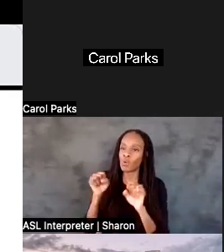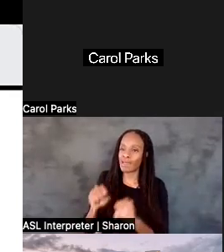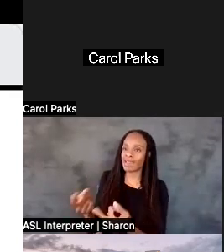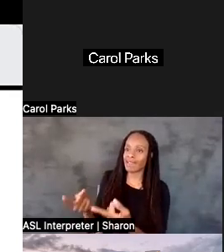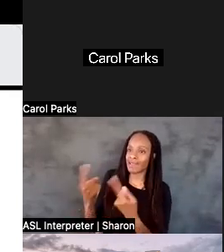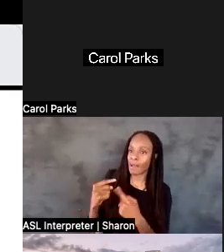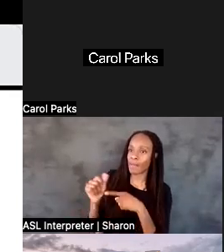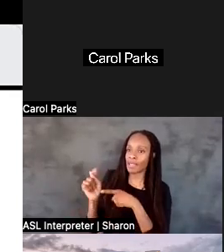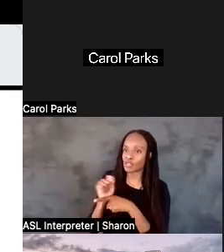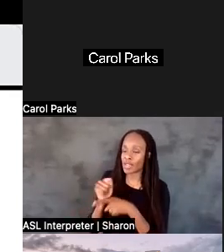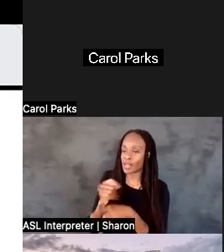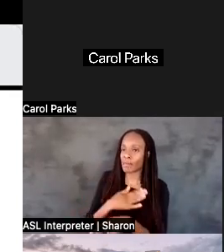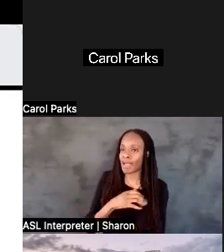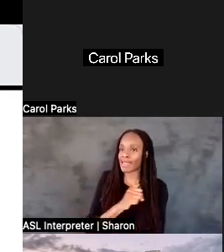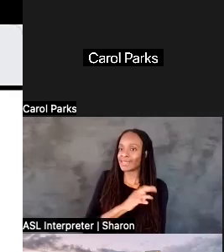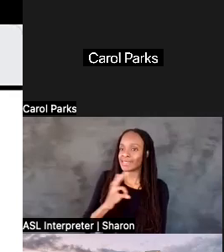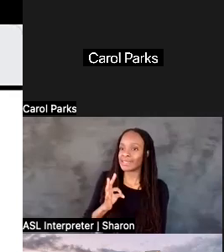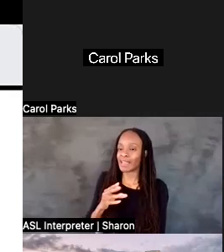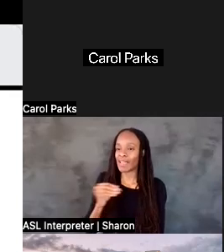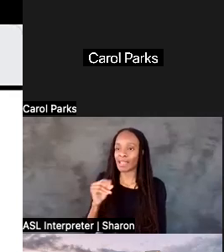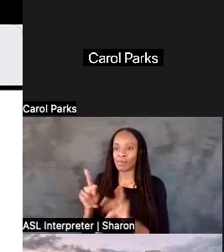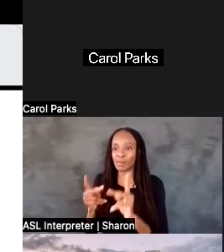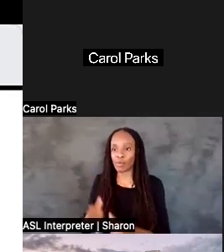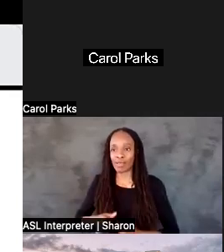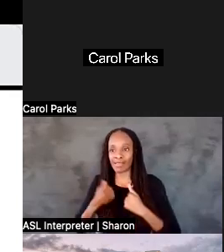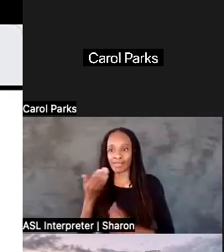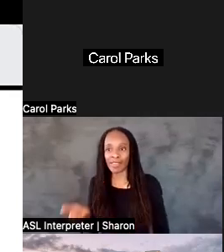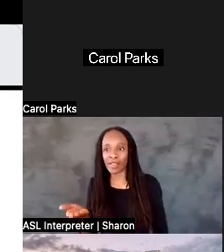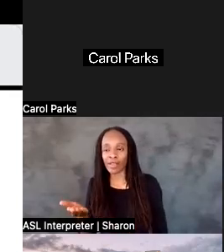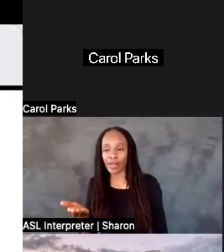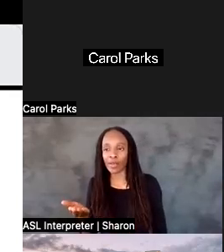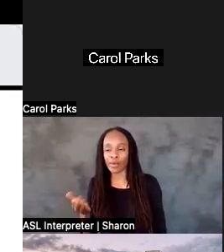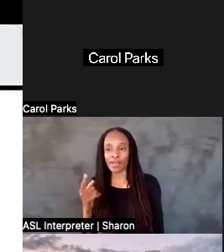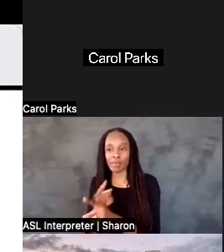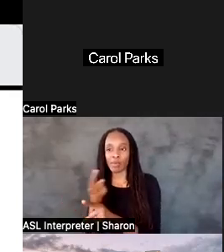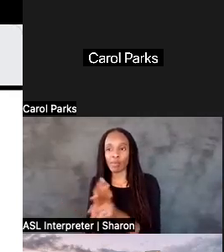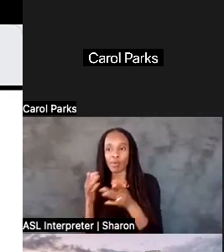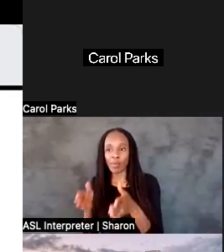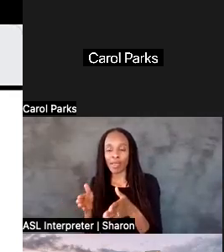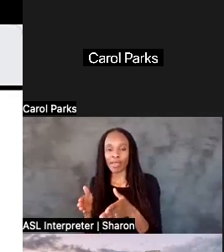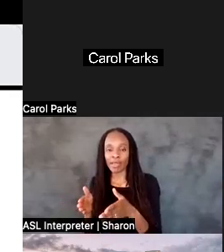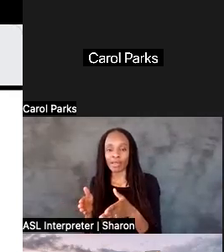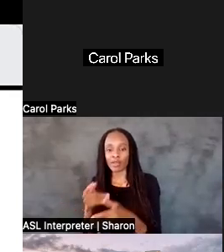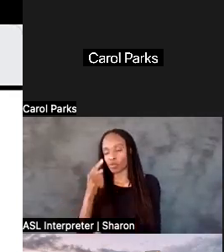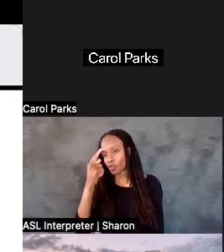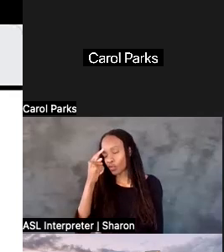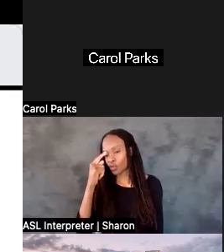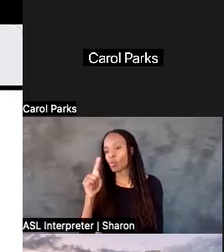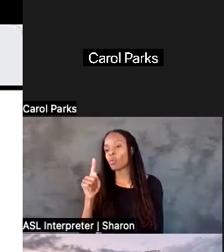train my staff and the residents proper way for